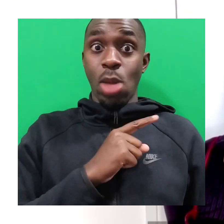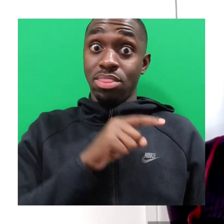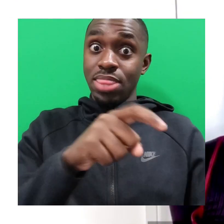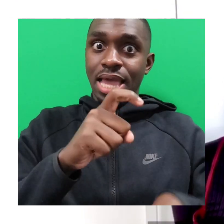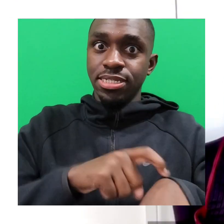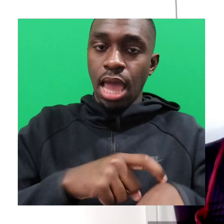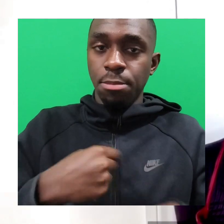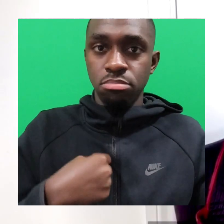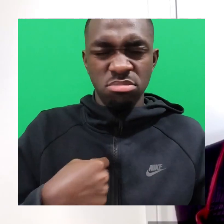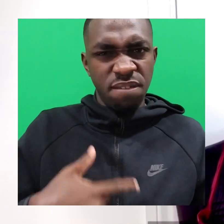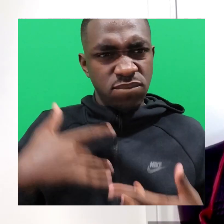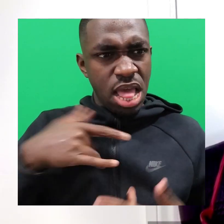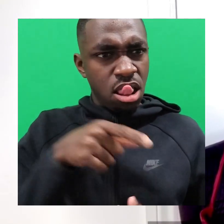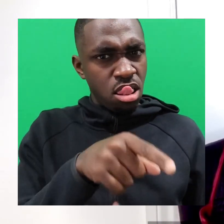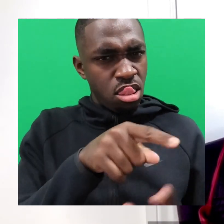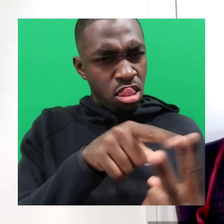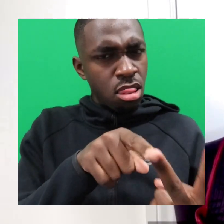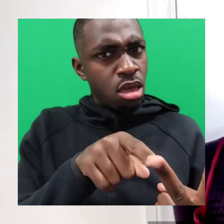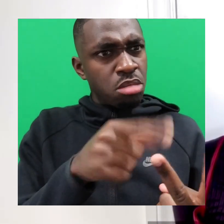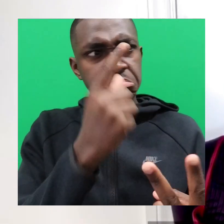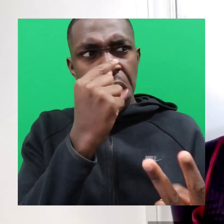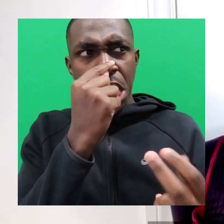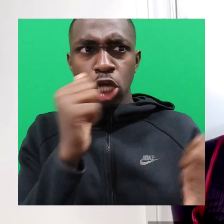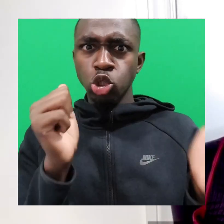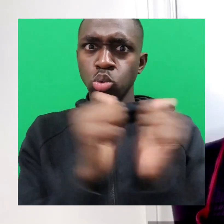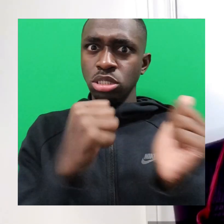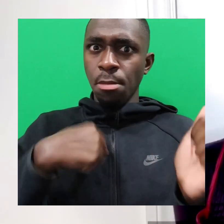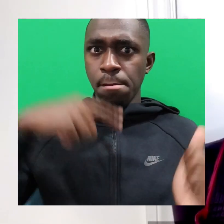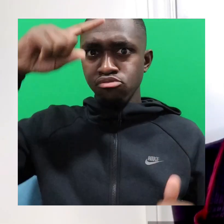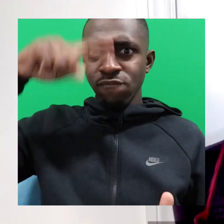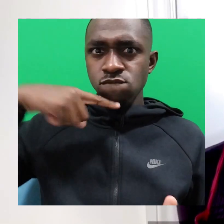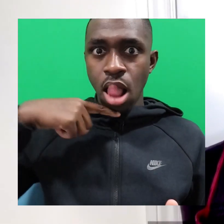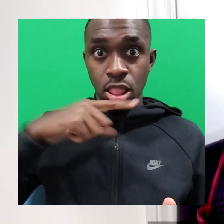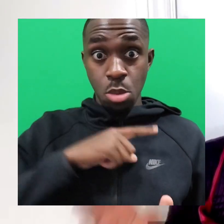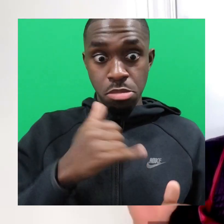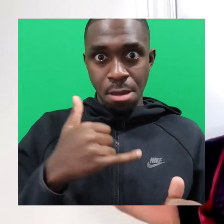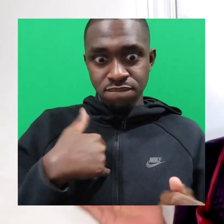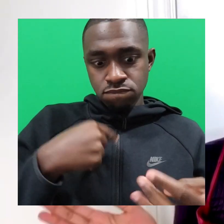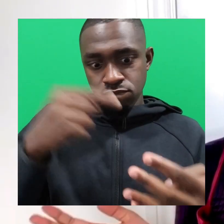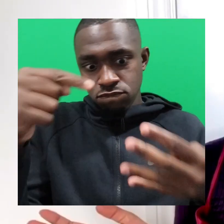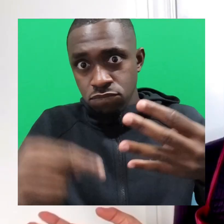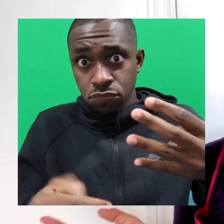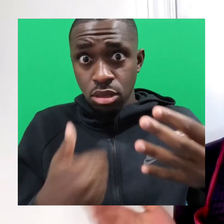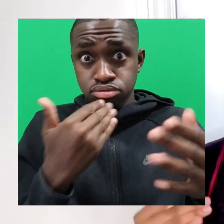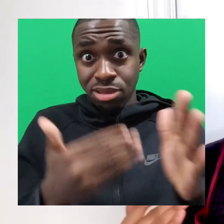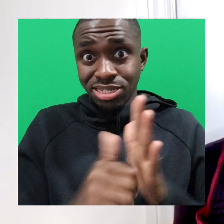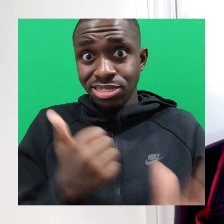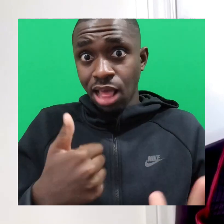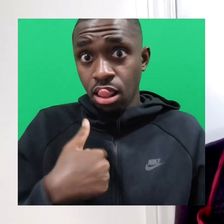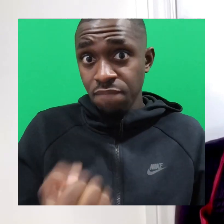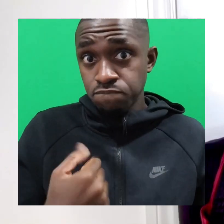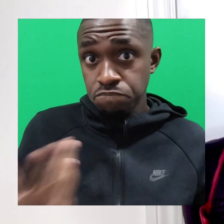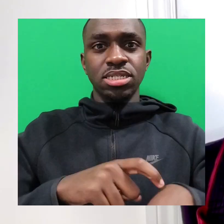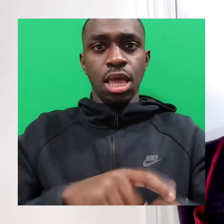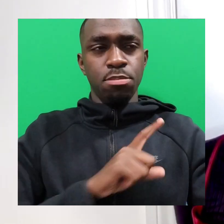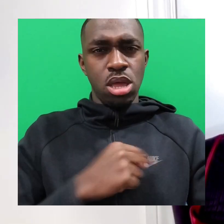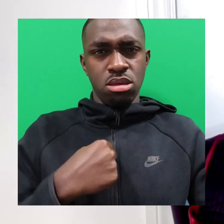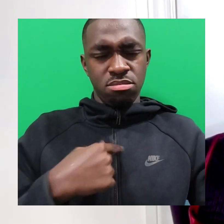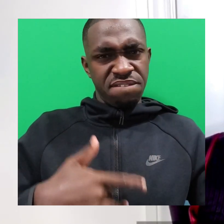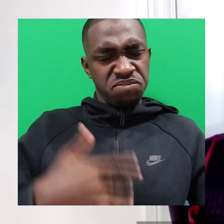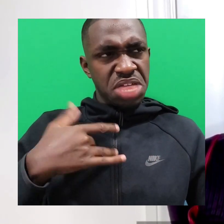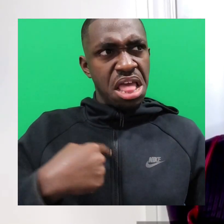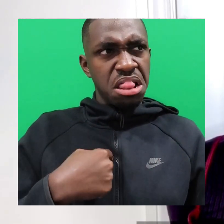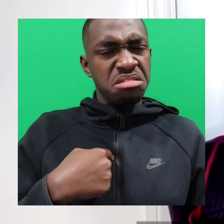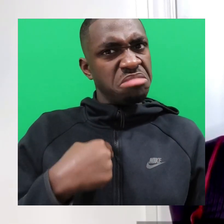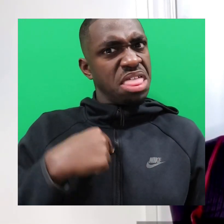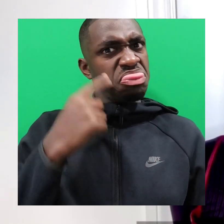was the best transition from marketing to UX and UI design. That's basically what I had in mind.